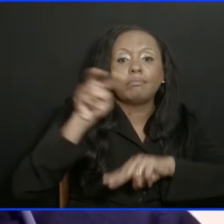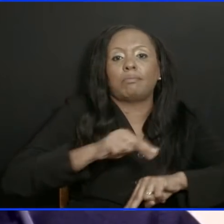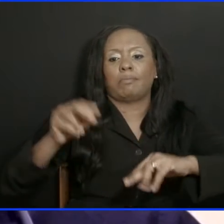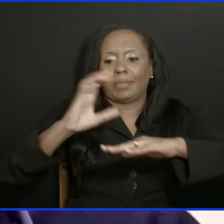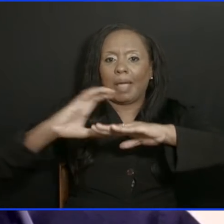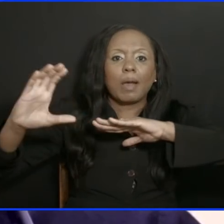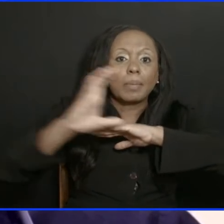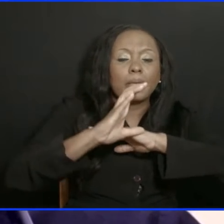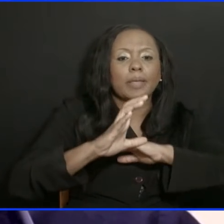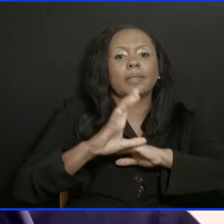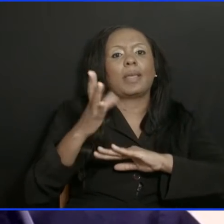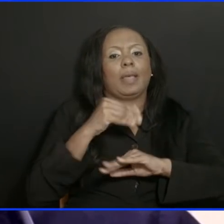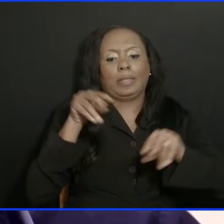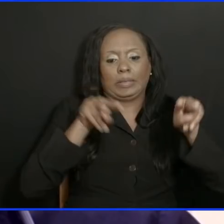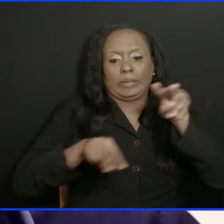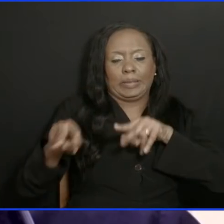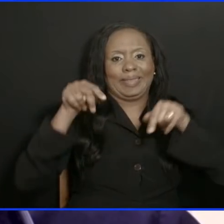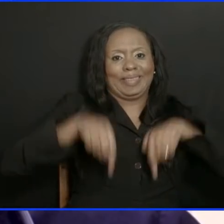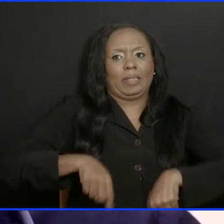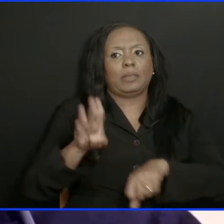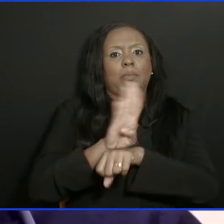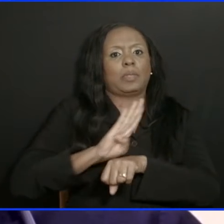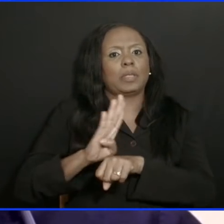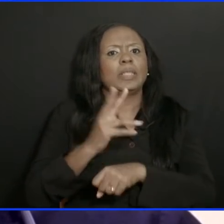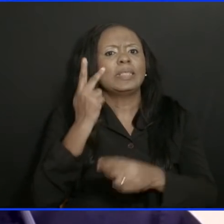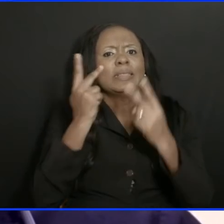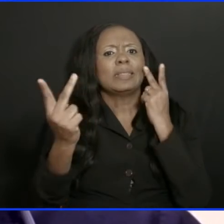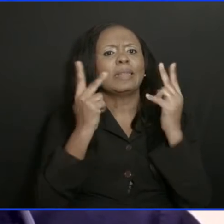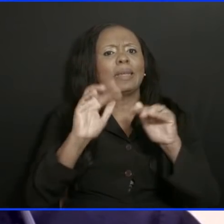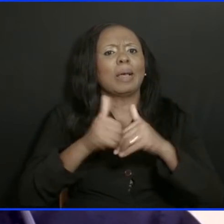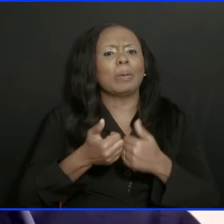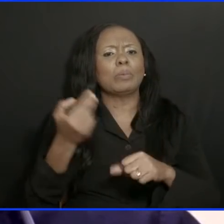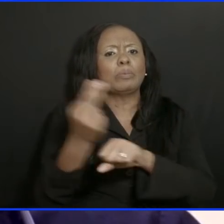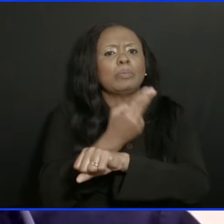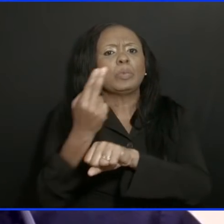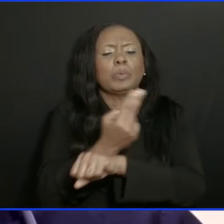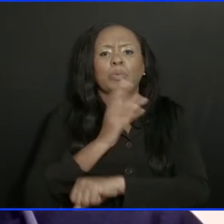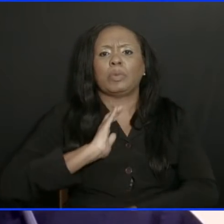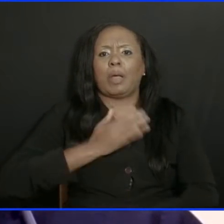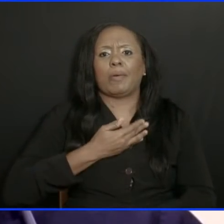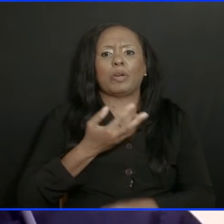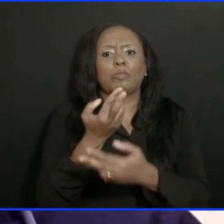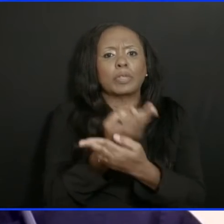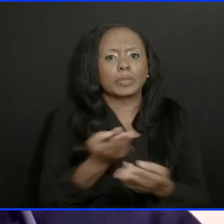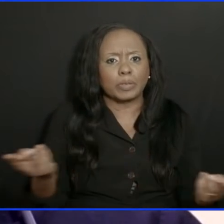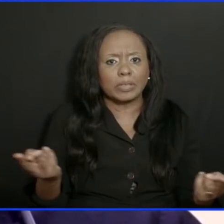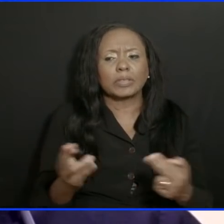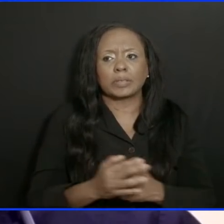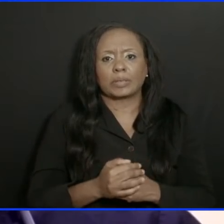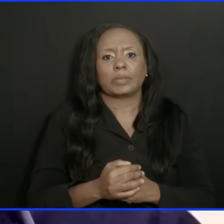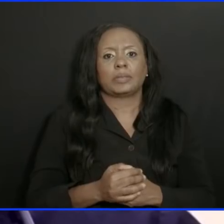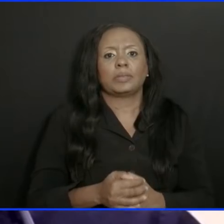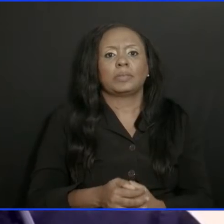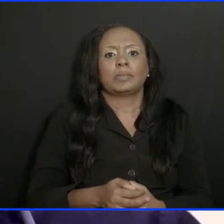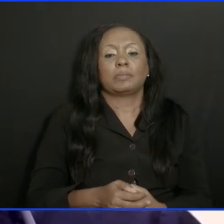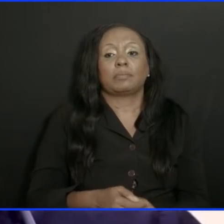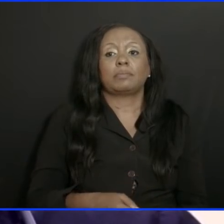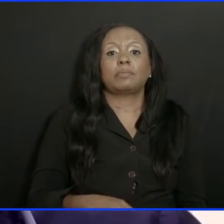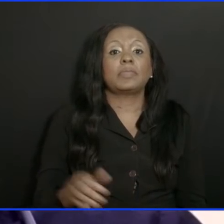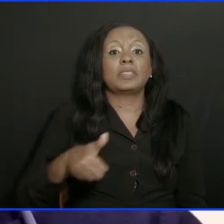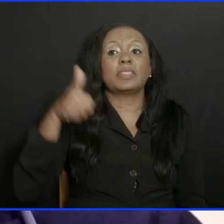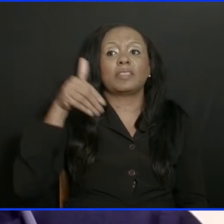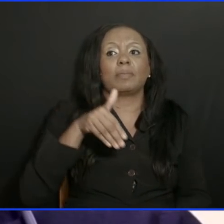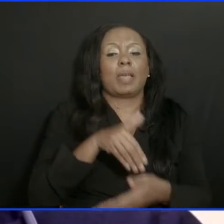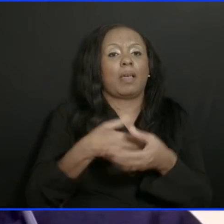see best how we can utilize our resources in the presence of the challenges ahead. And I think that's exactly what the CMO has outlined